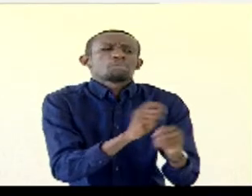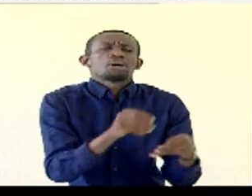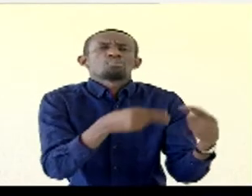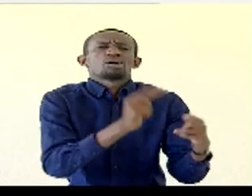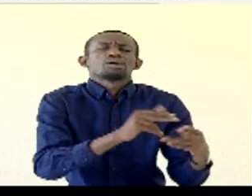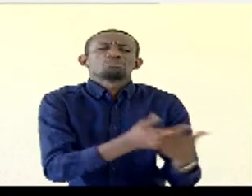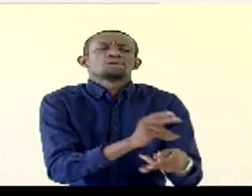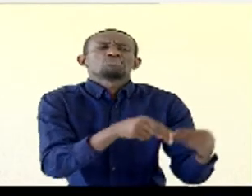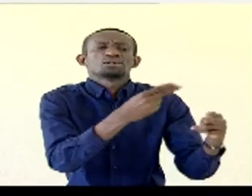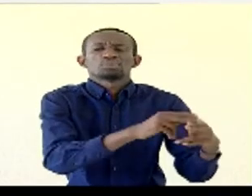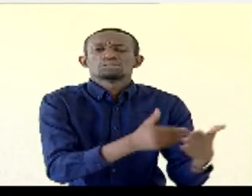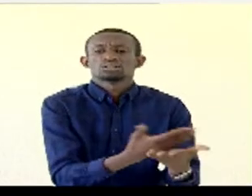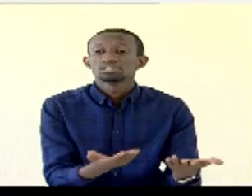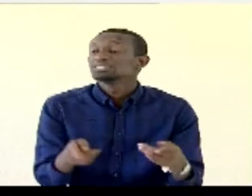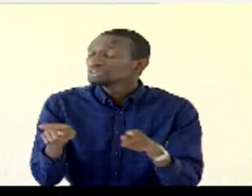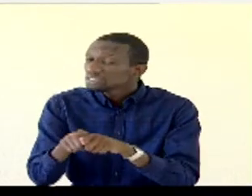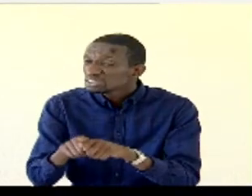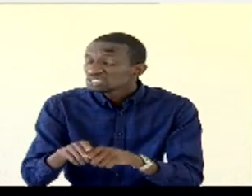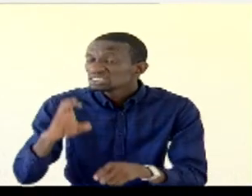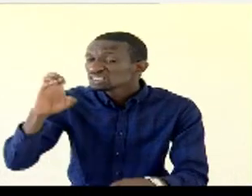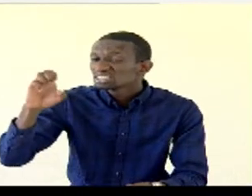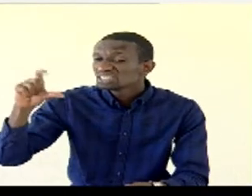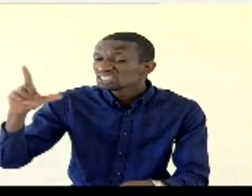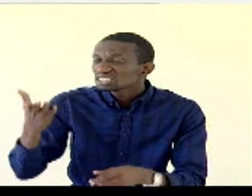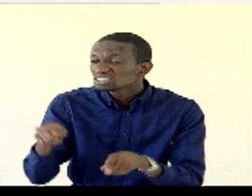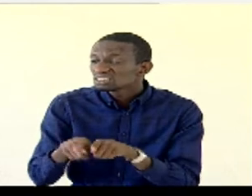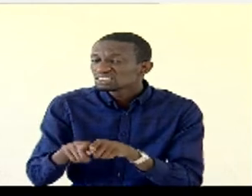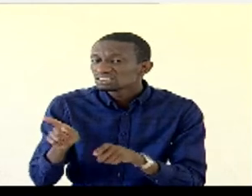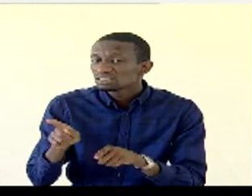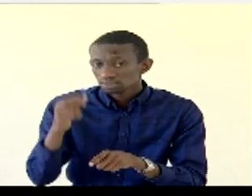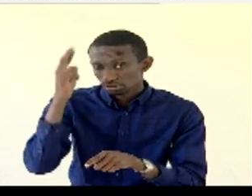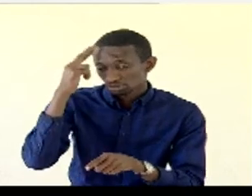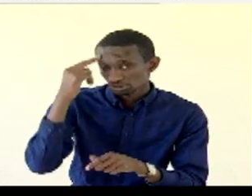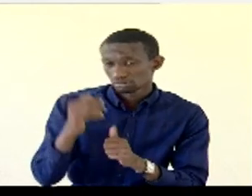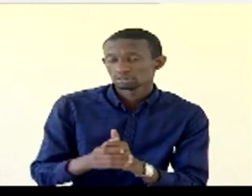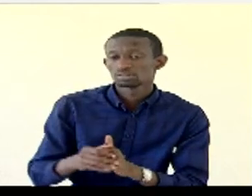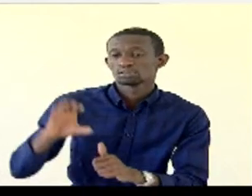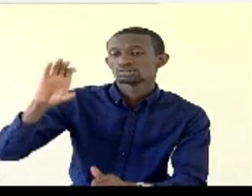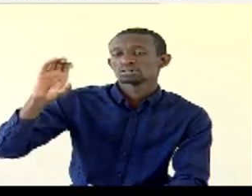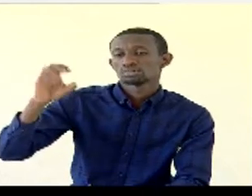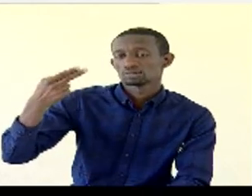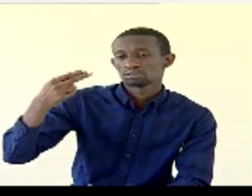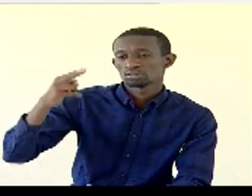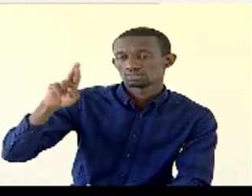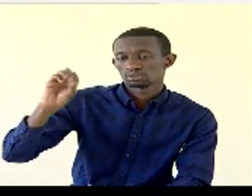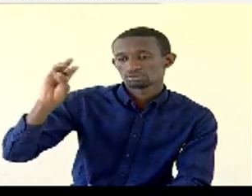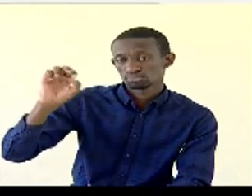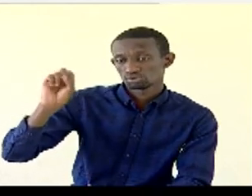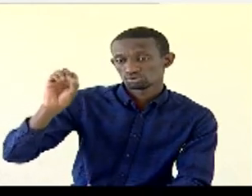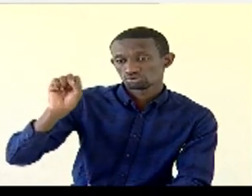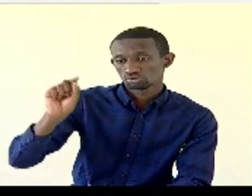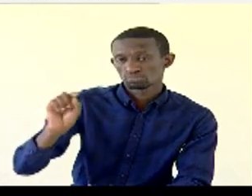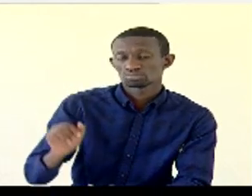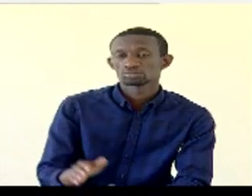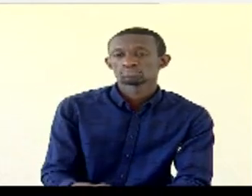misuse the terms chromatid and chromosome. Remember, we'll go back here. A chromosome is composed of chromosomes.